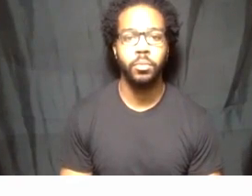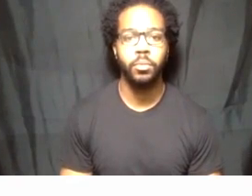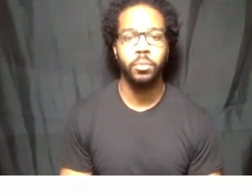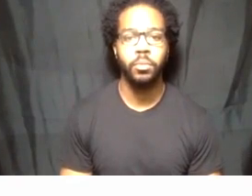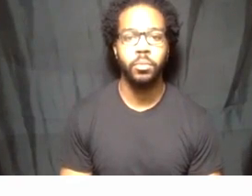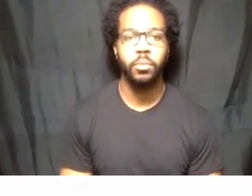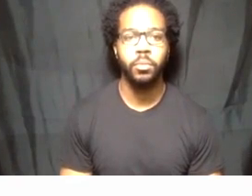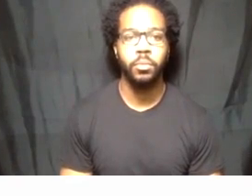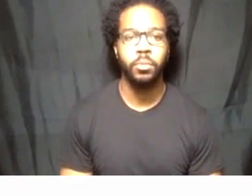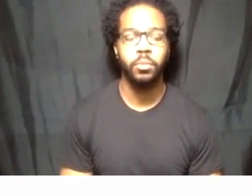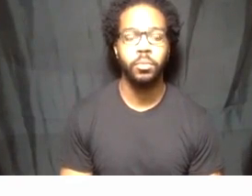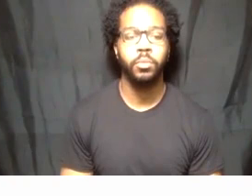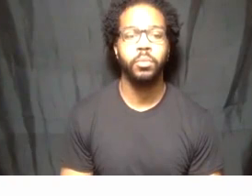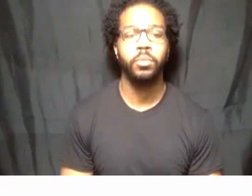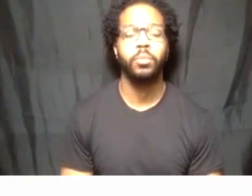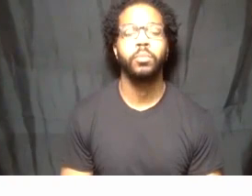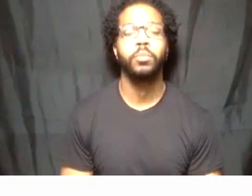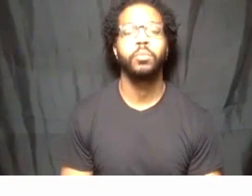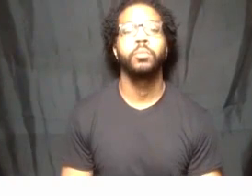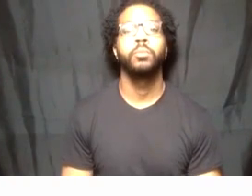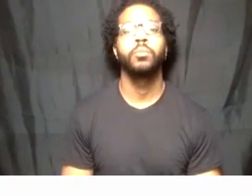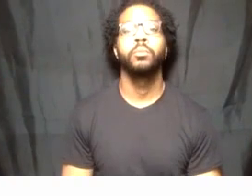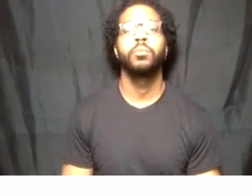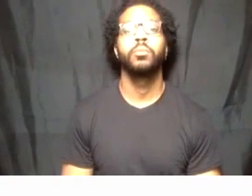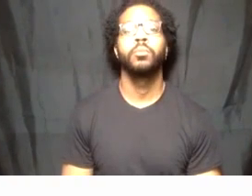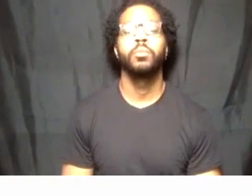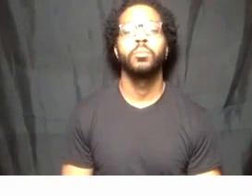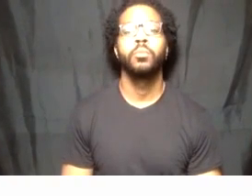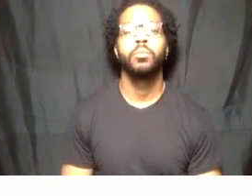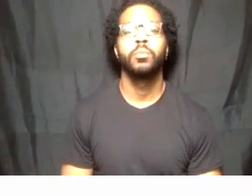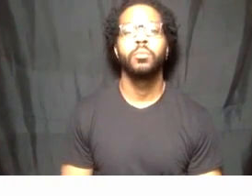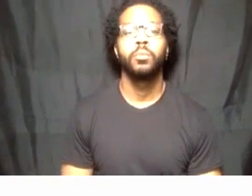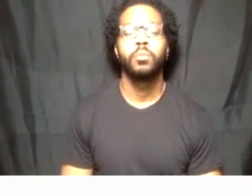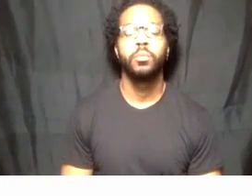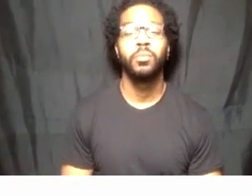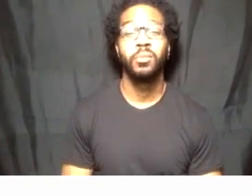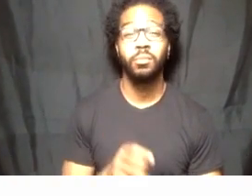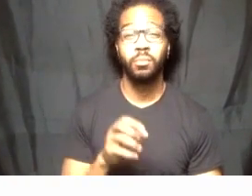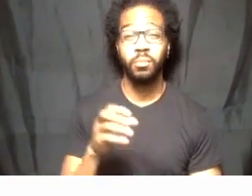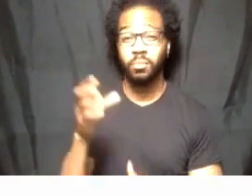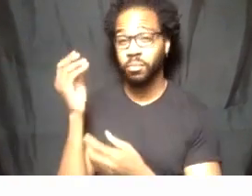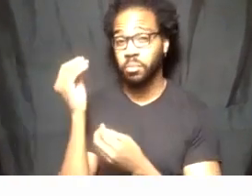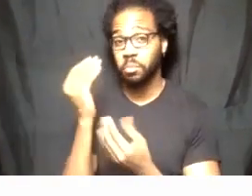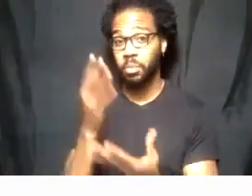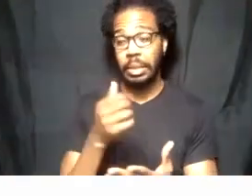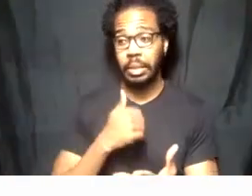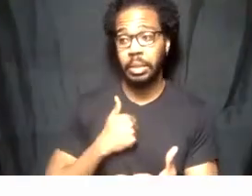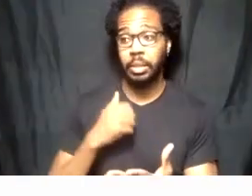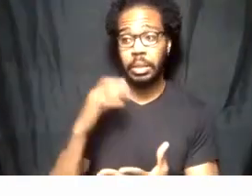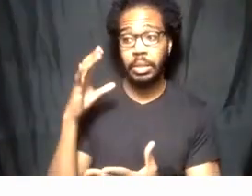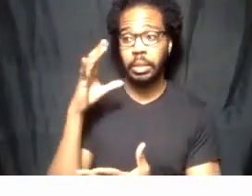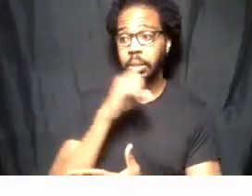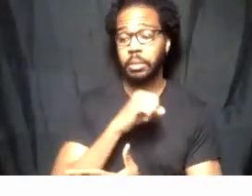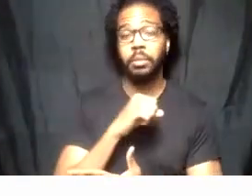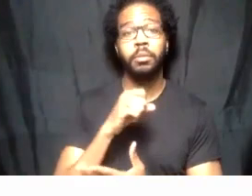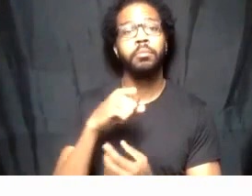So in providing the information on the data, I'm sorry, I did not include our provider